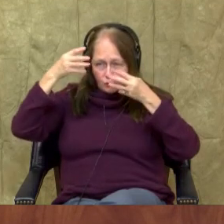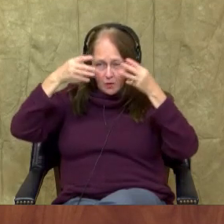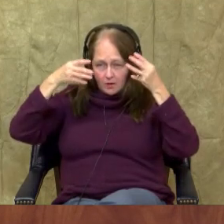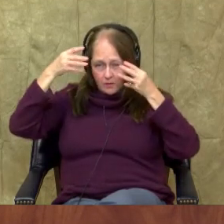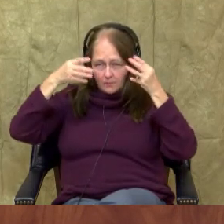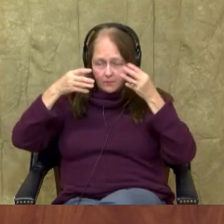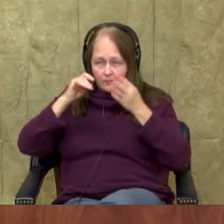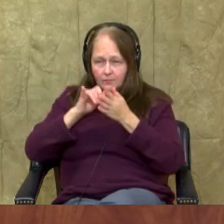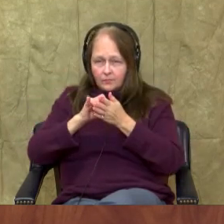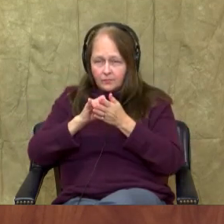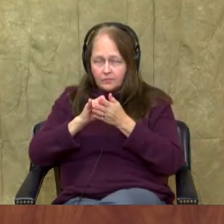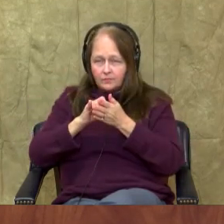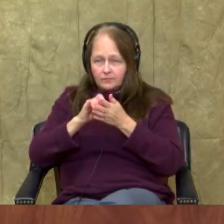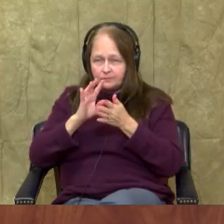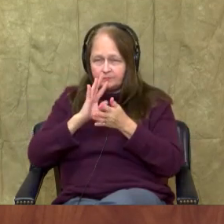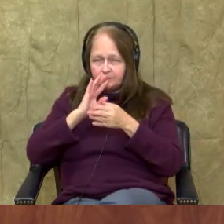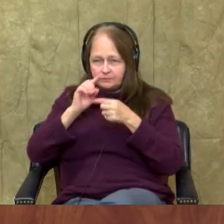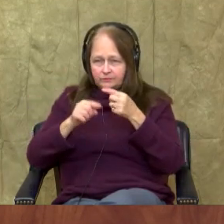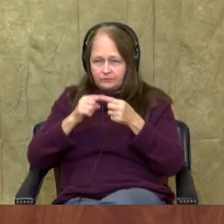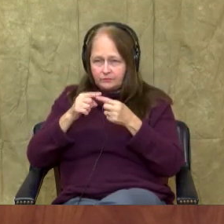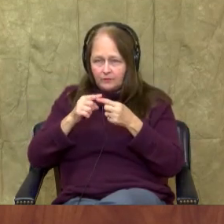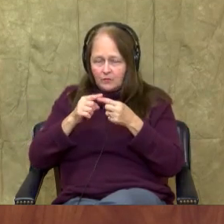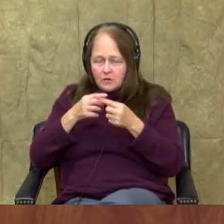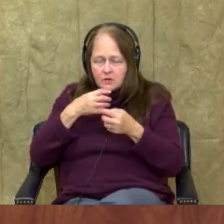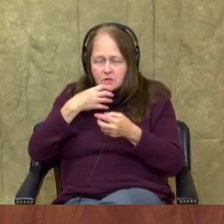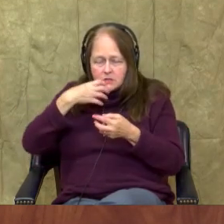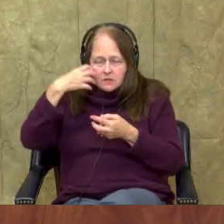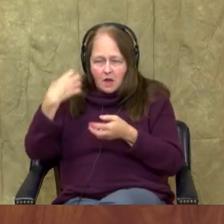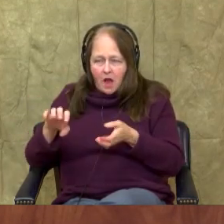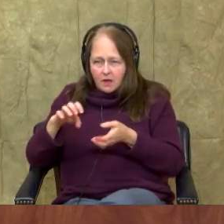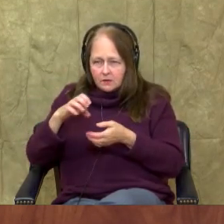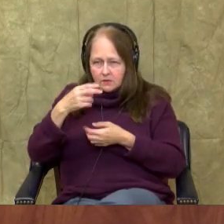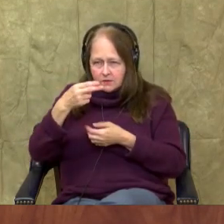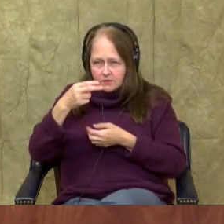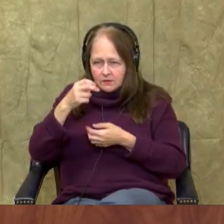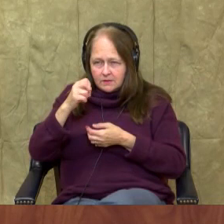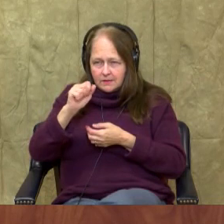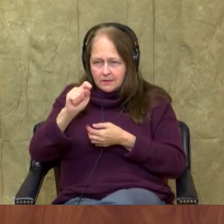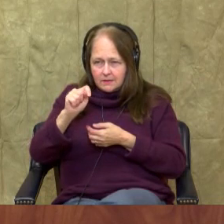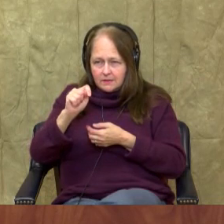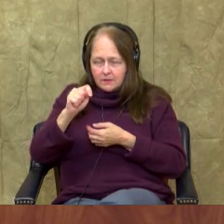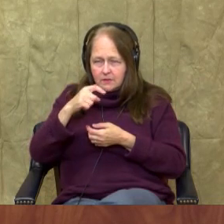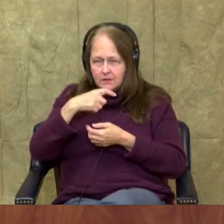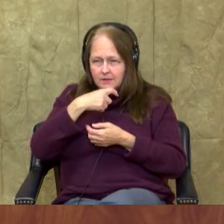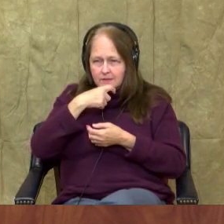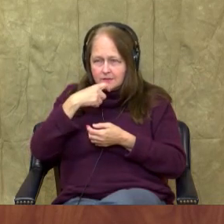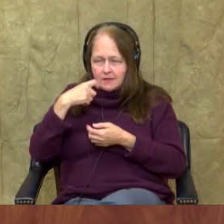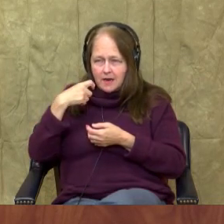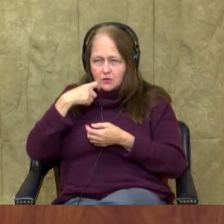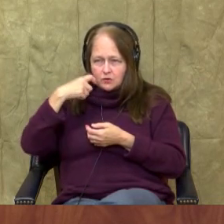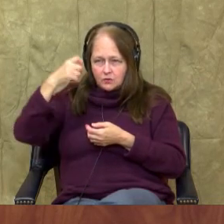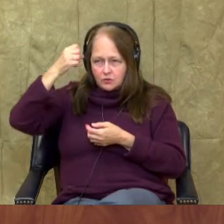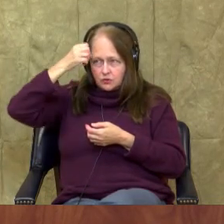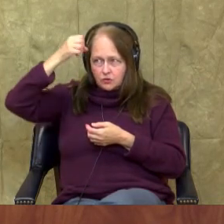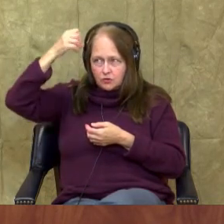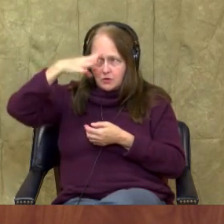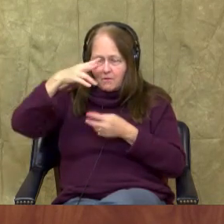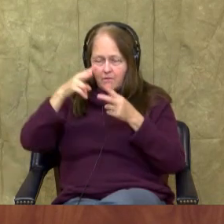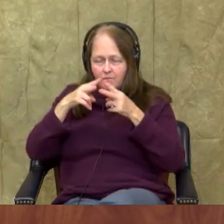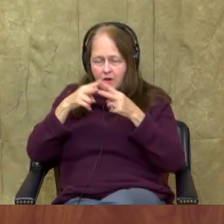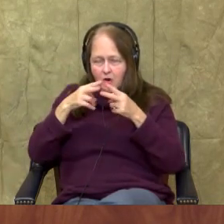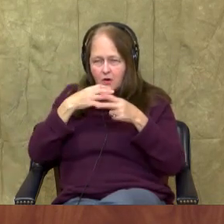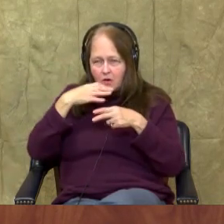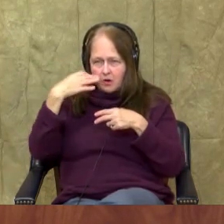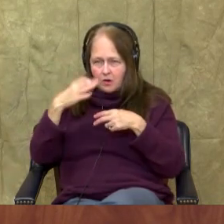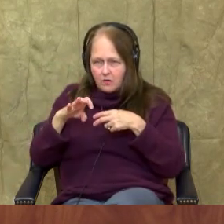in the sentence, it also talks about the heat, talks about the desert sun, which means we're thinking hot.